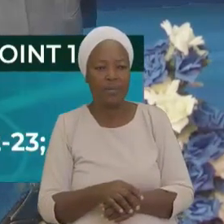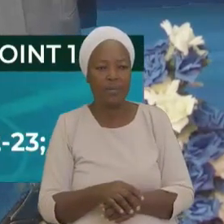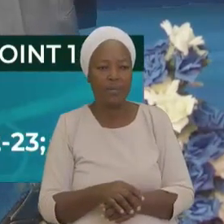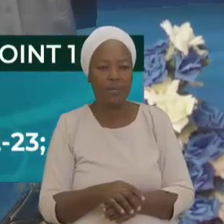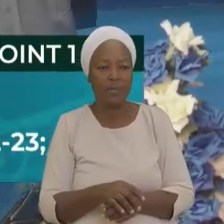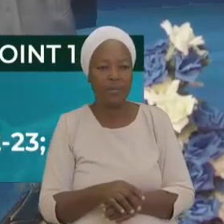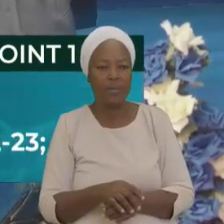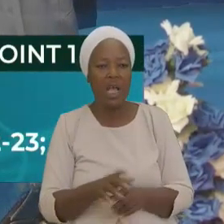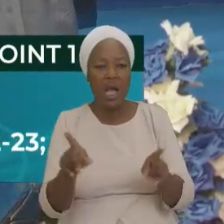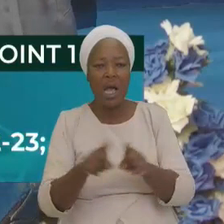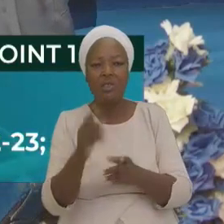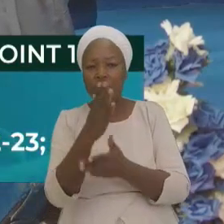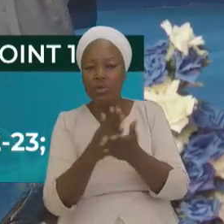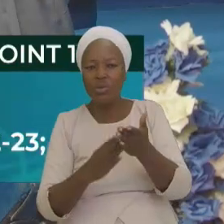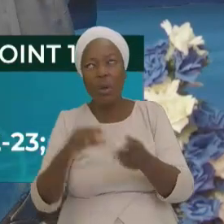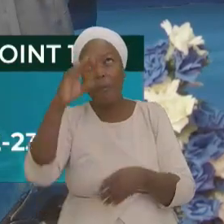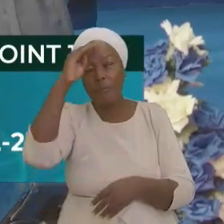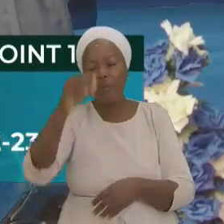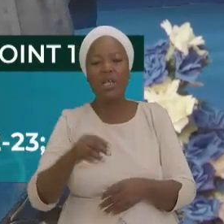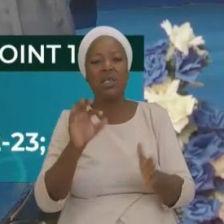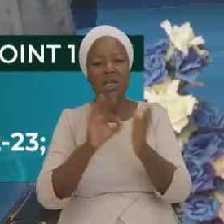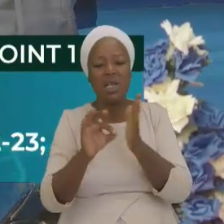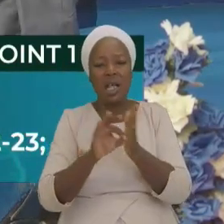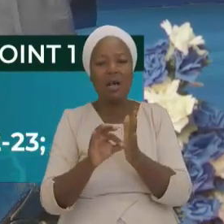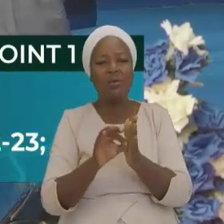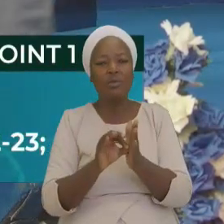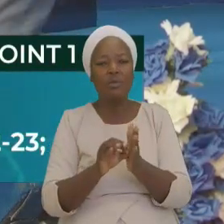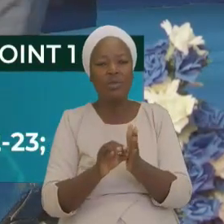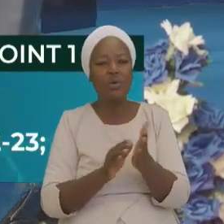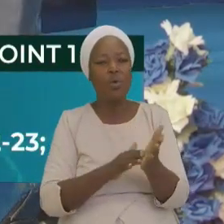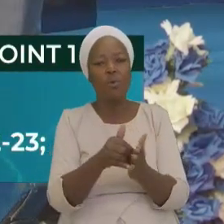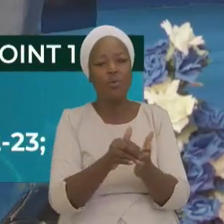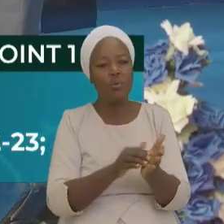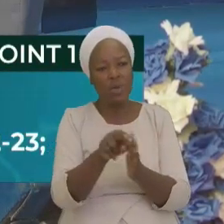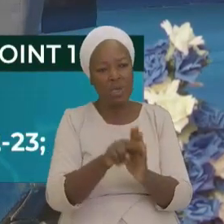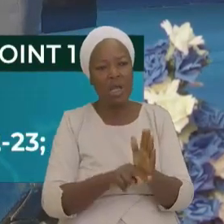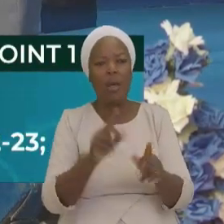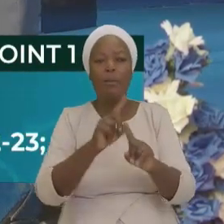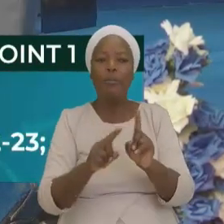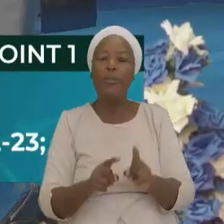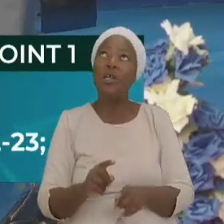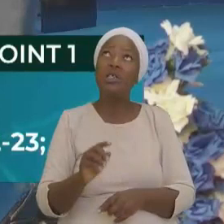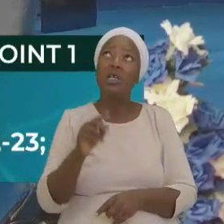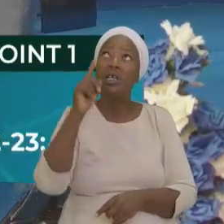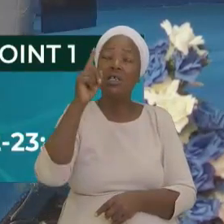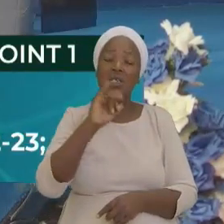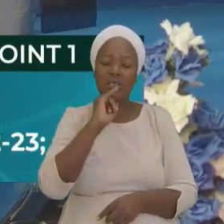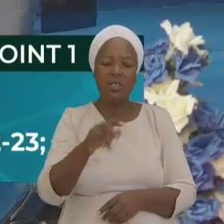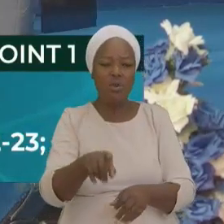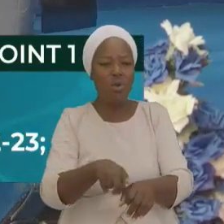as some men count slackness, but he is long suffering towards